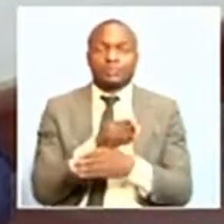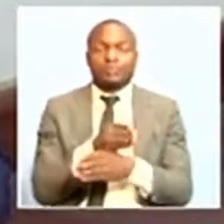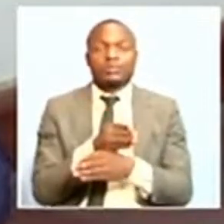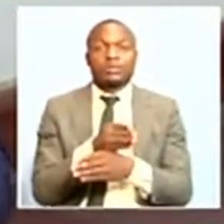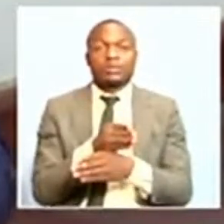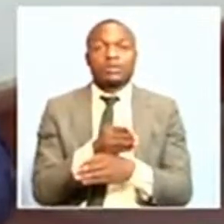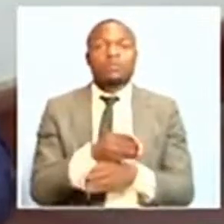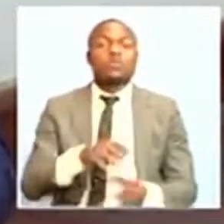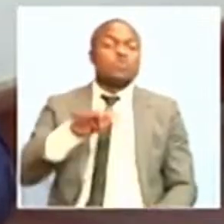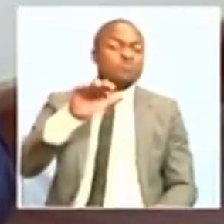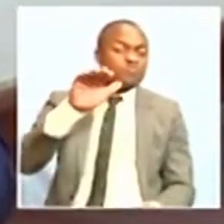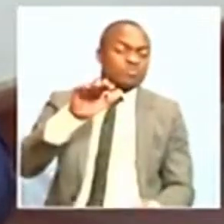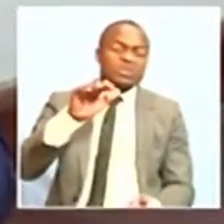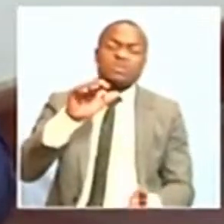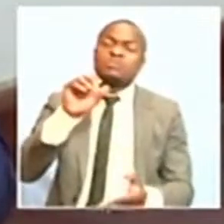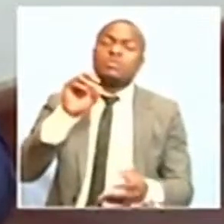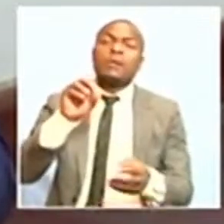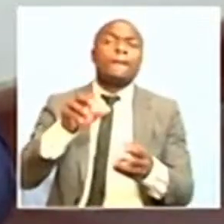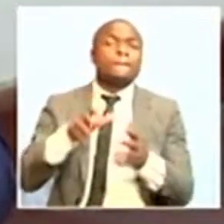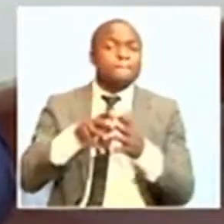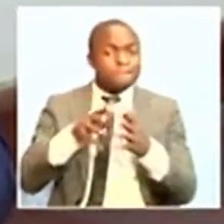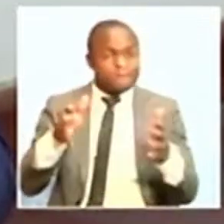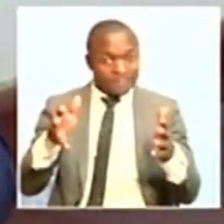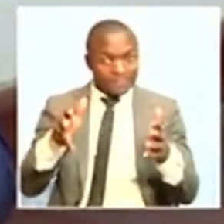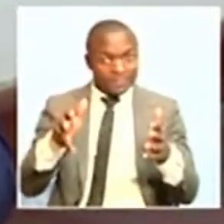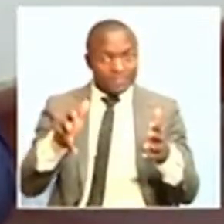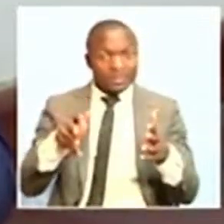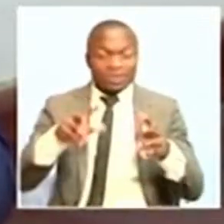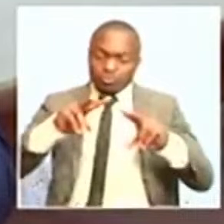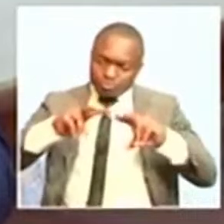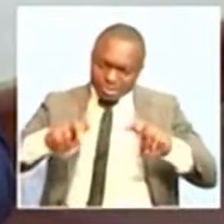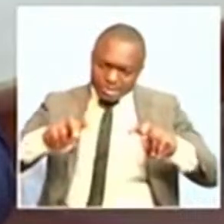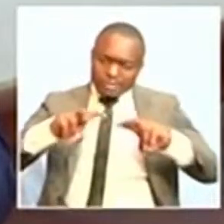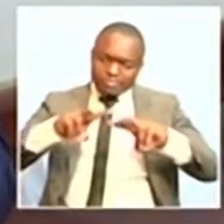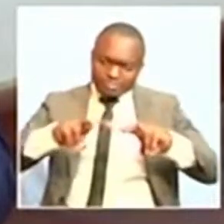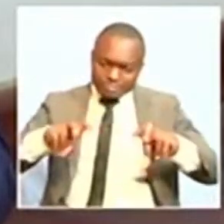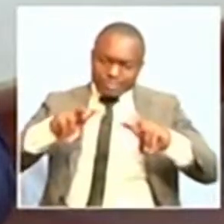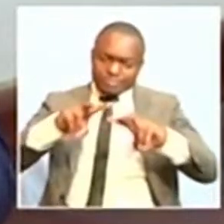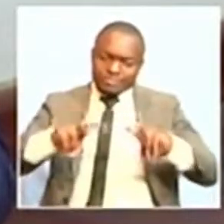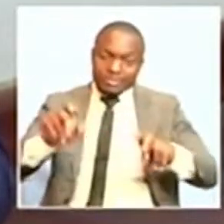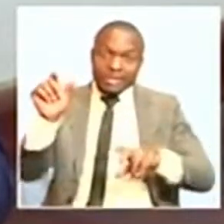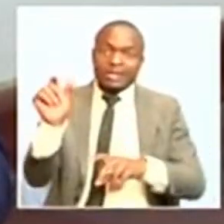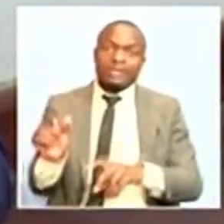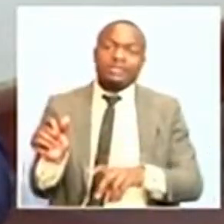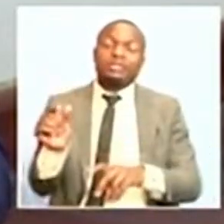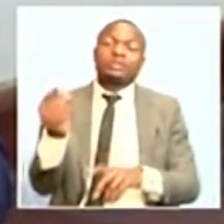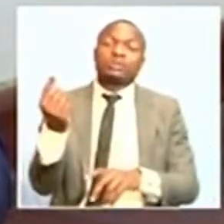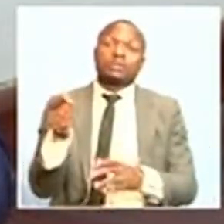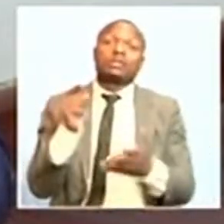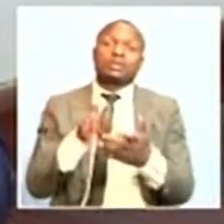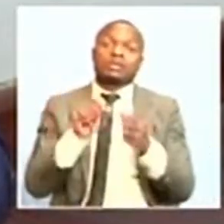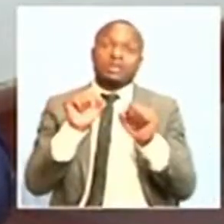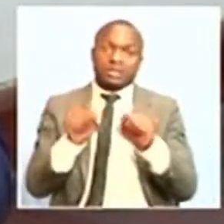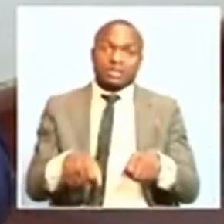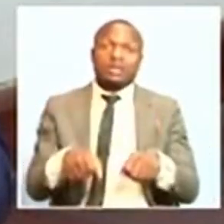so many on a daily basis. So in terms of having to verify each and every one for this, it can present an